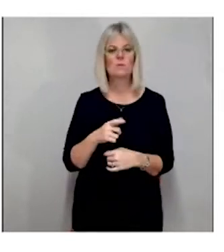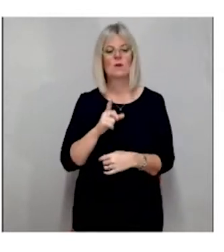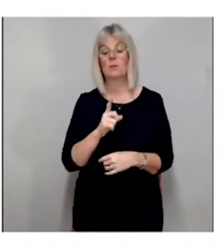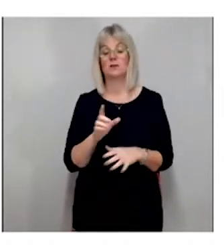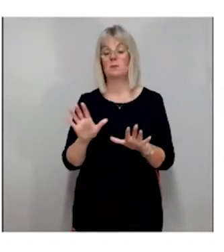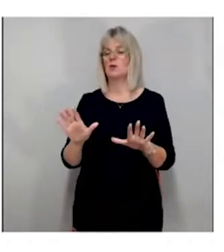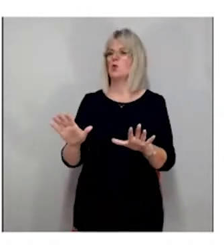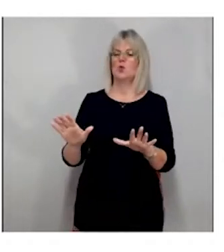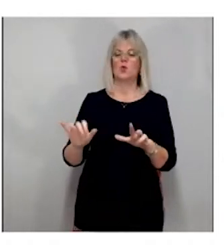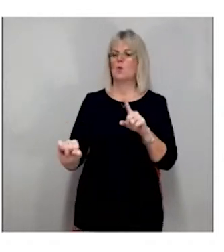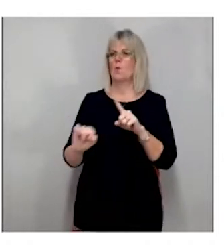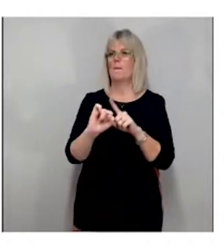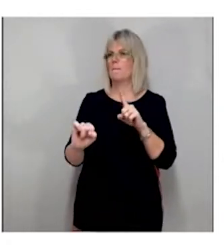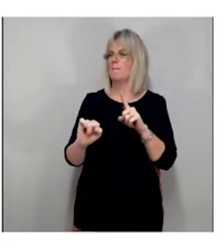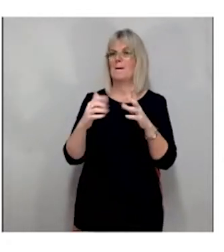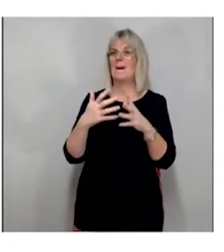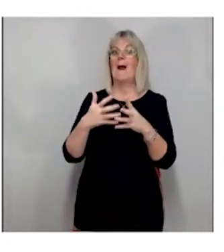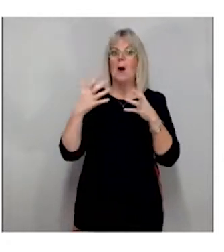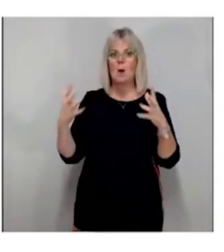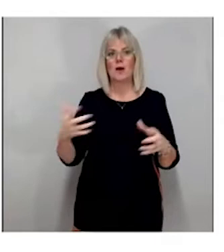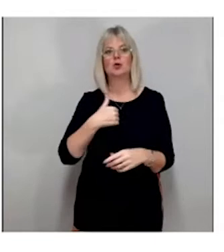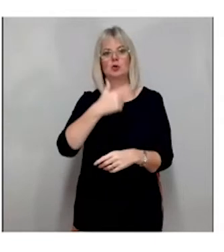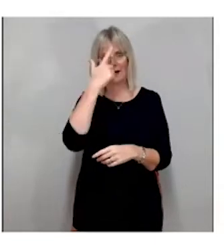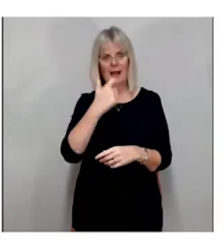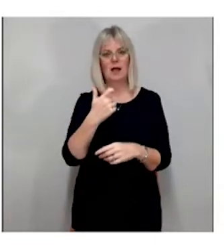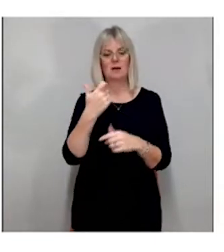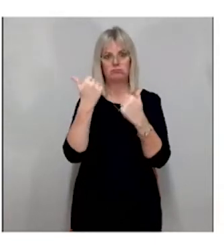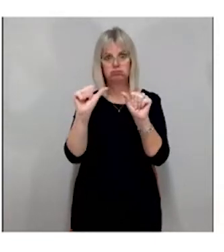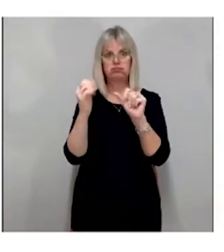able to accomplish by doing this virtually with all of you.